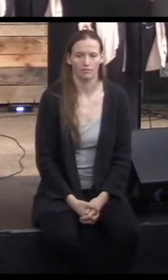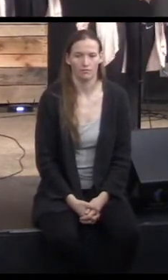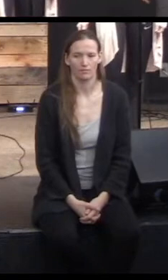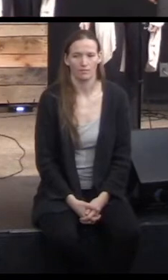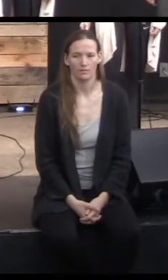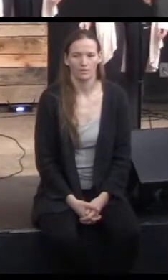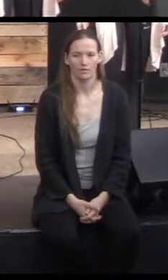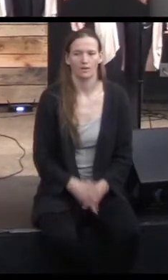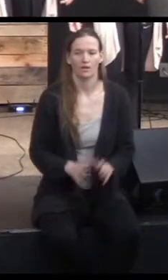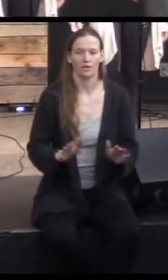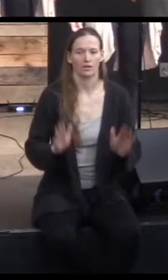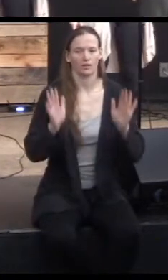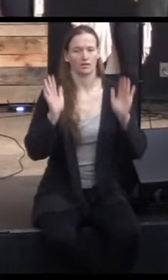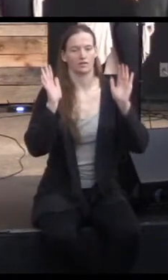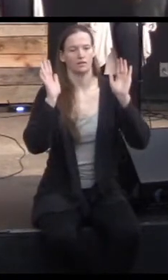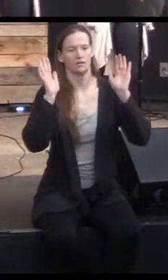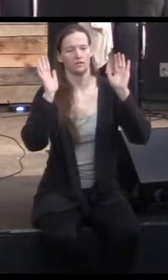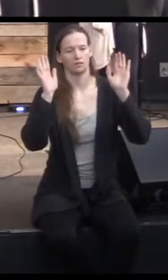How